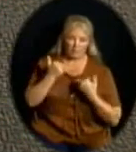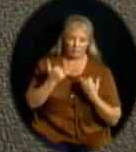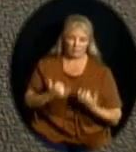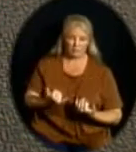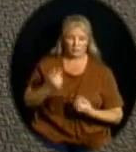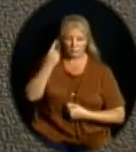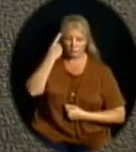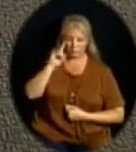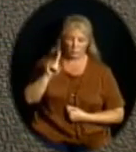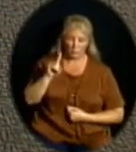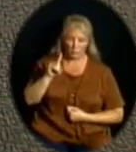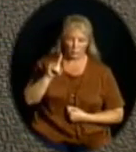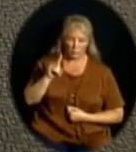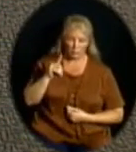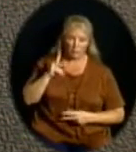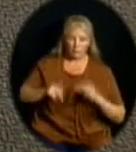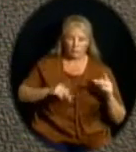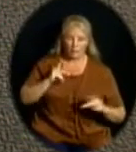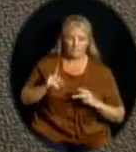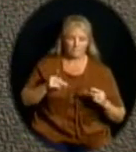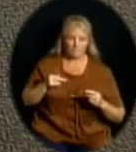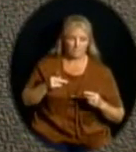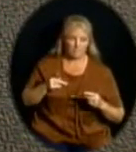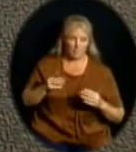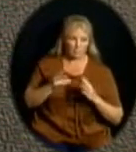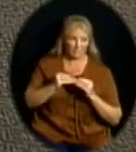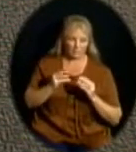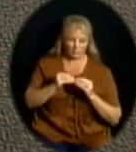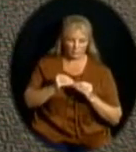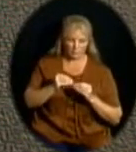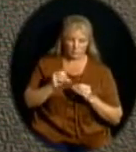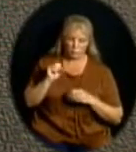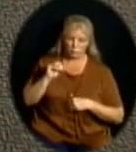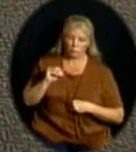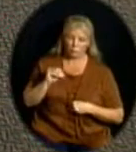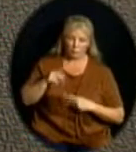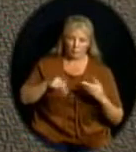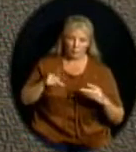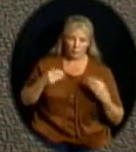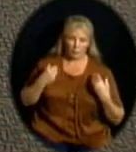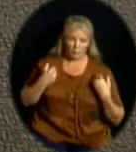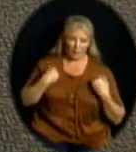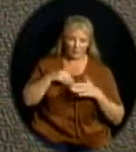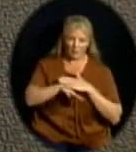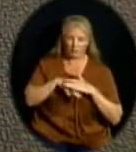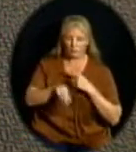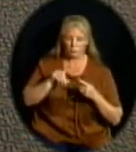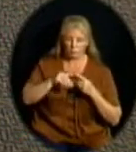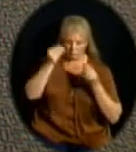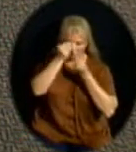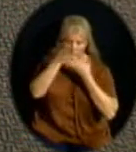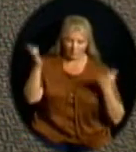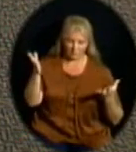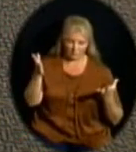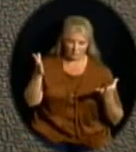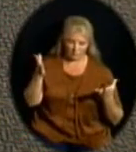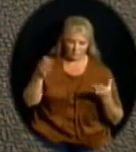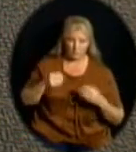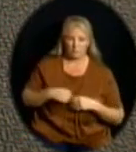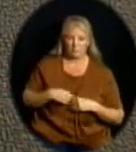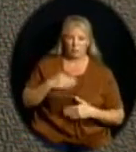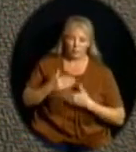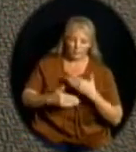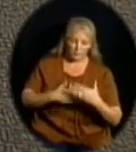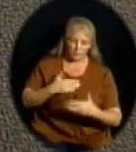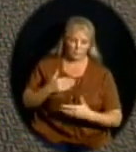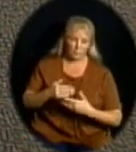the public hearing so that our public has an access to information that talks in a narrative format, the process that we've gone through this